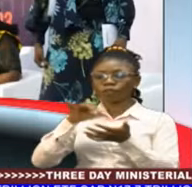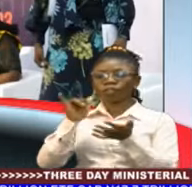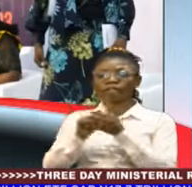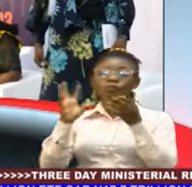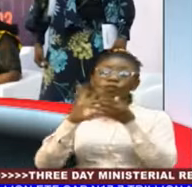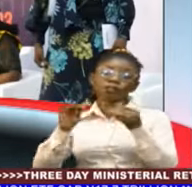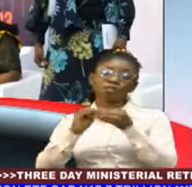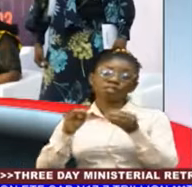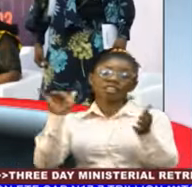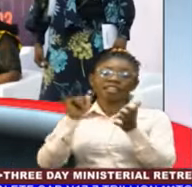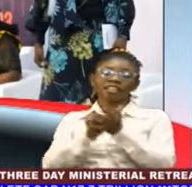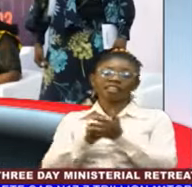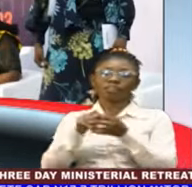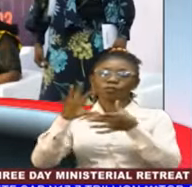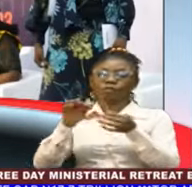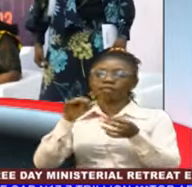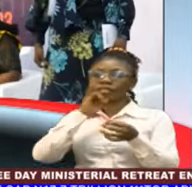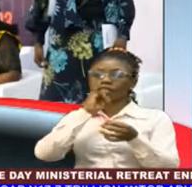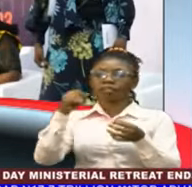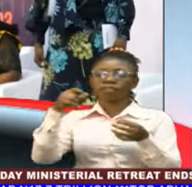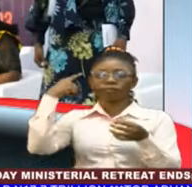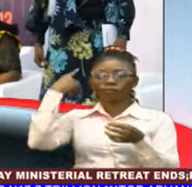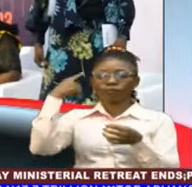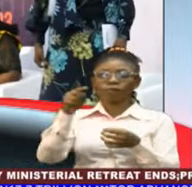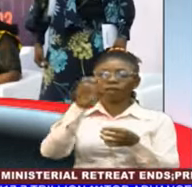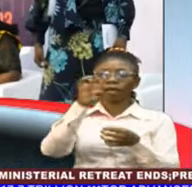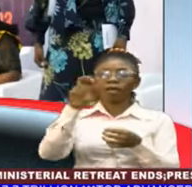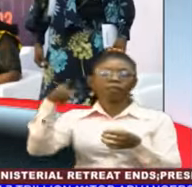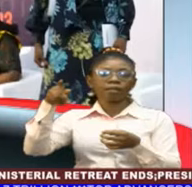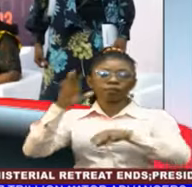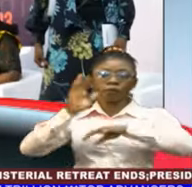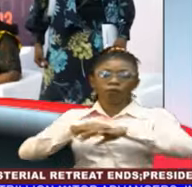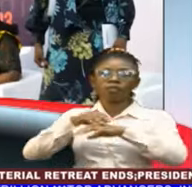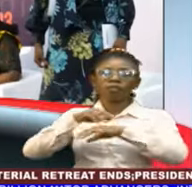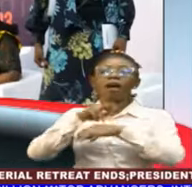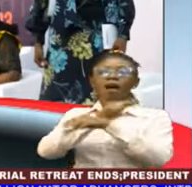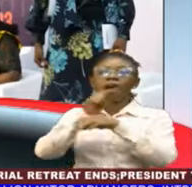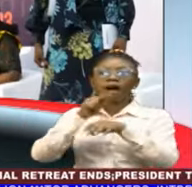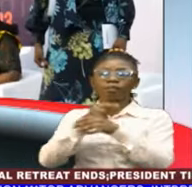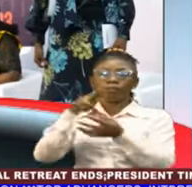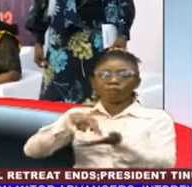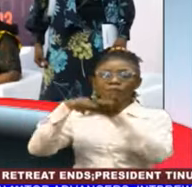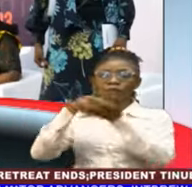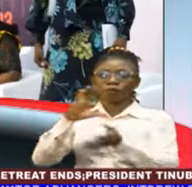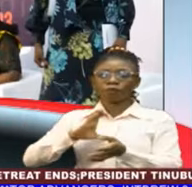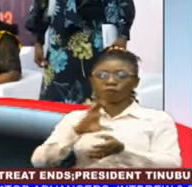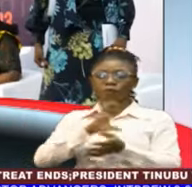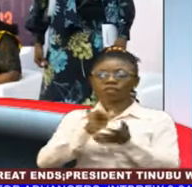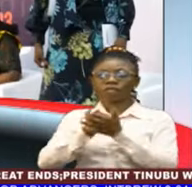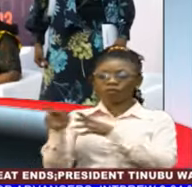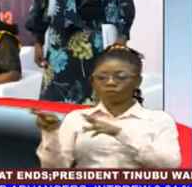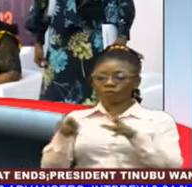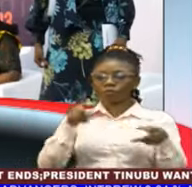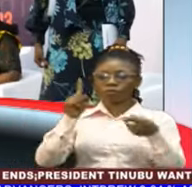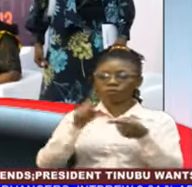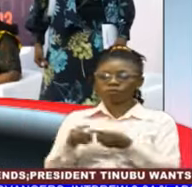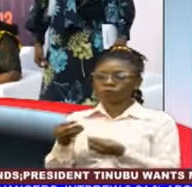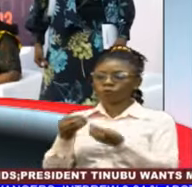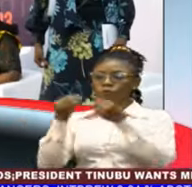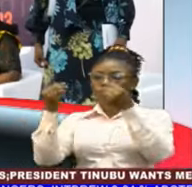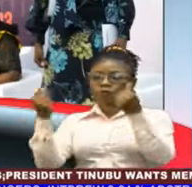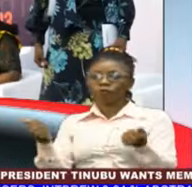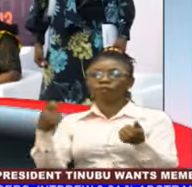actually that of Mitaire Ikben on the House of Representatives Committee, as it is set to carry out a